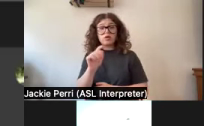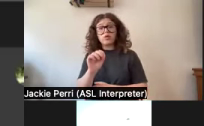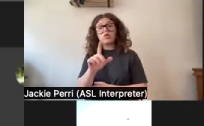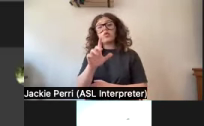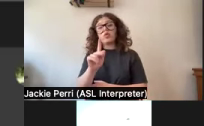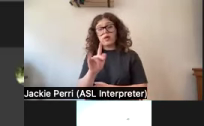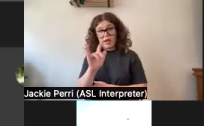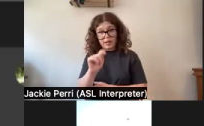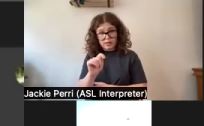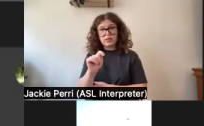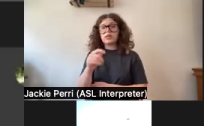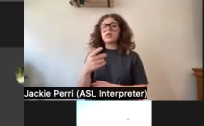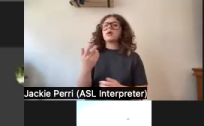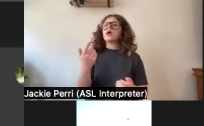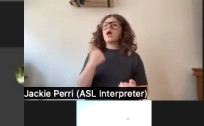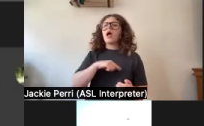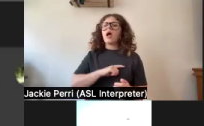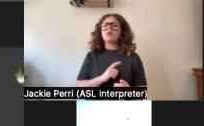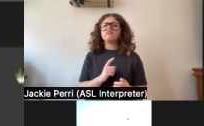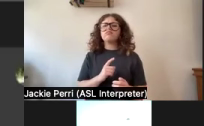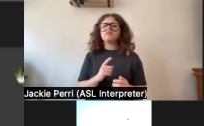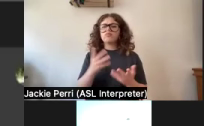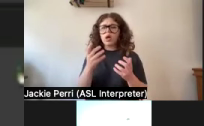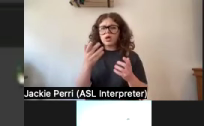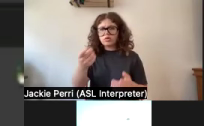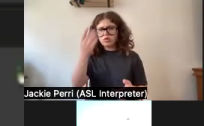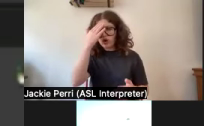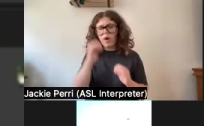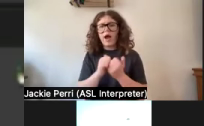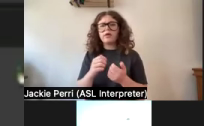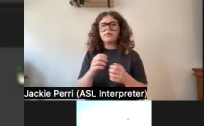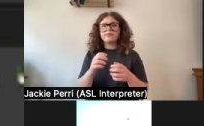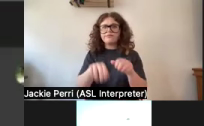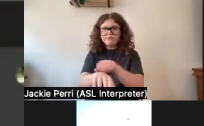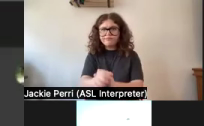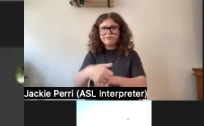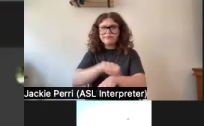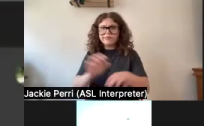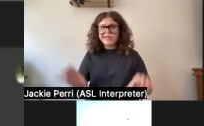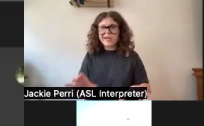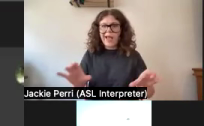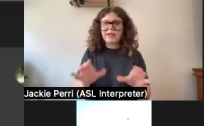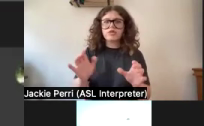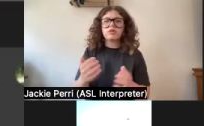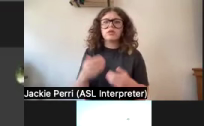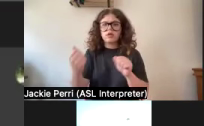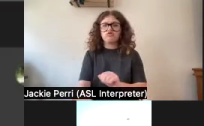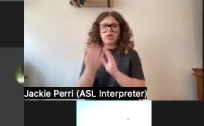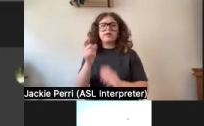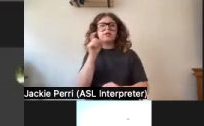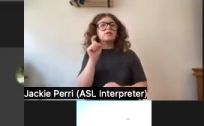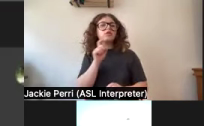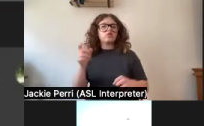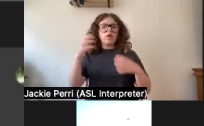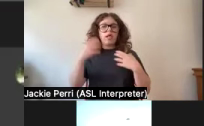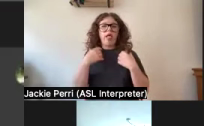can begin to take action on addressing sexual health education in their communities. So what we're going to start with